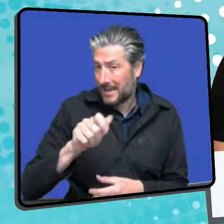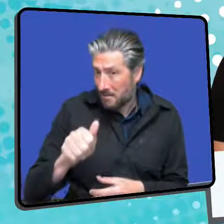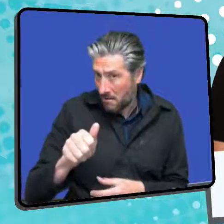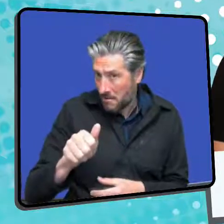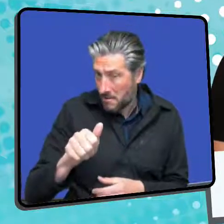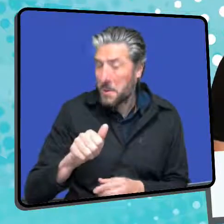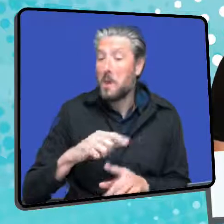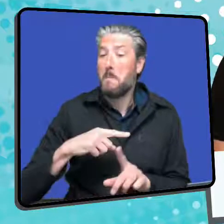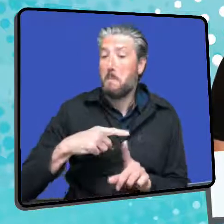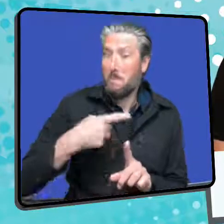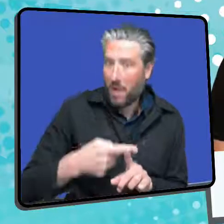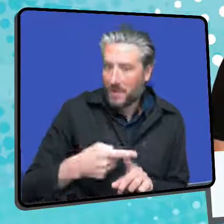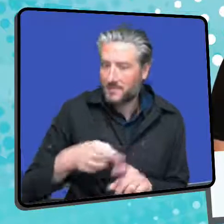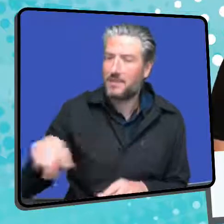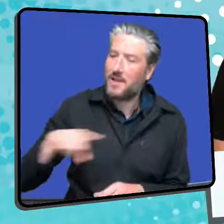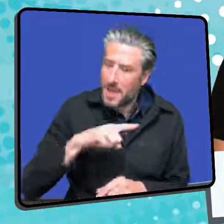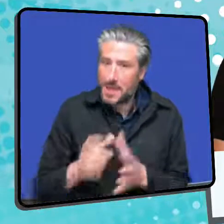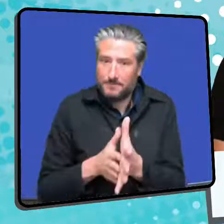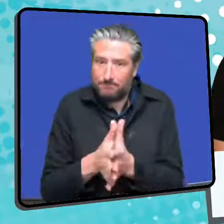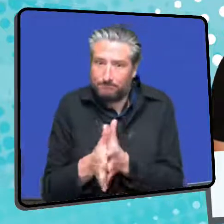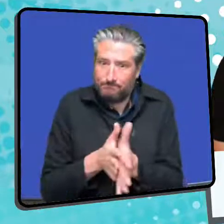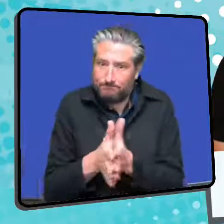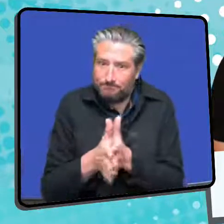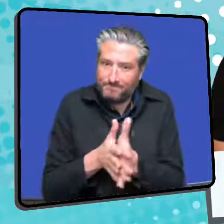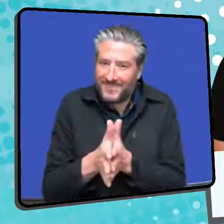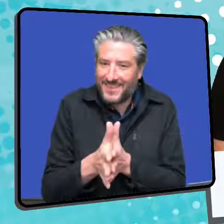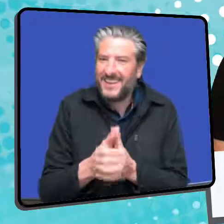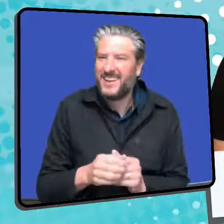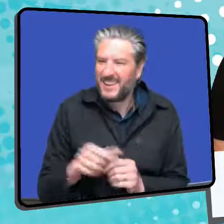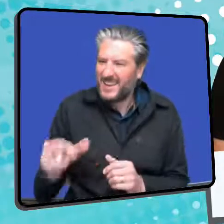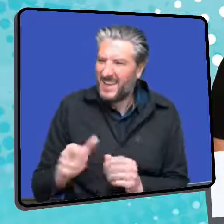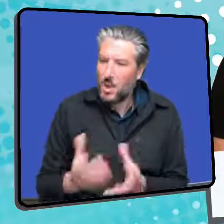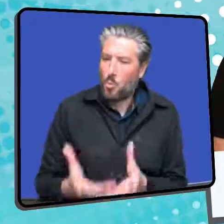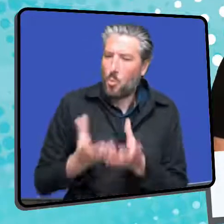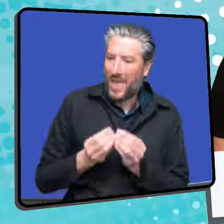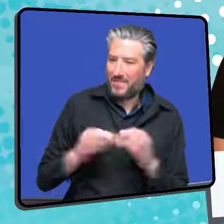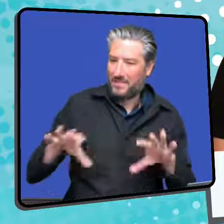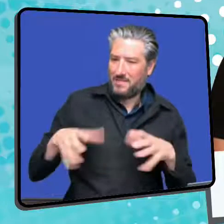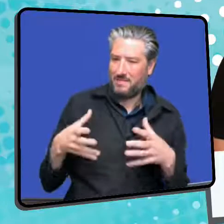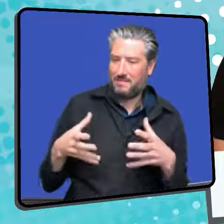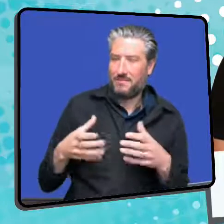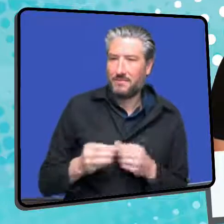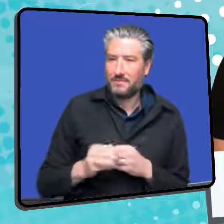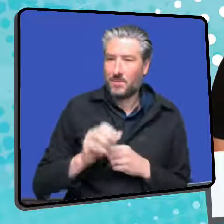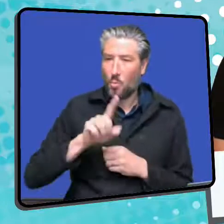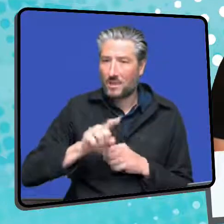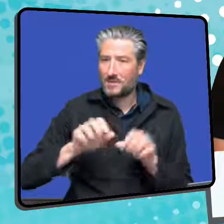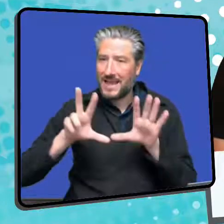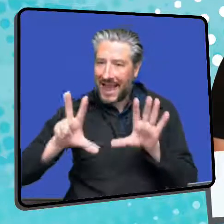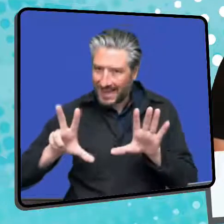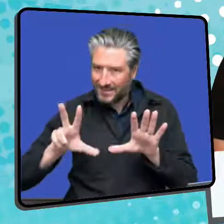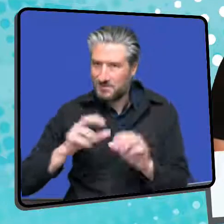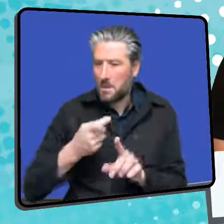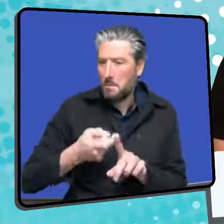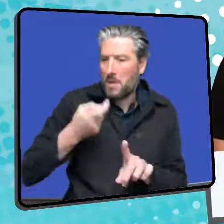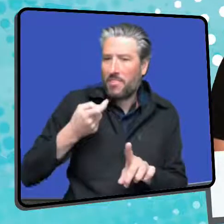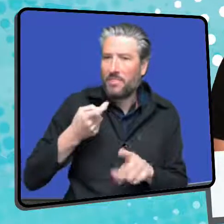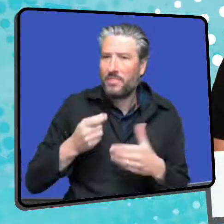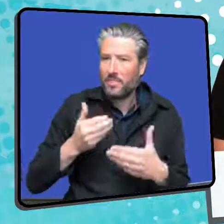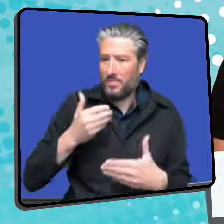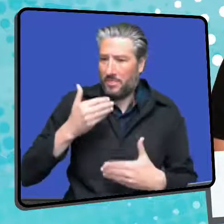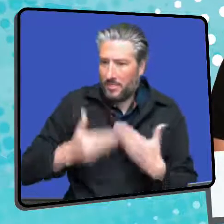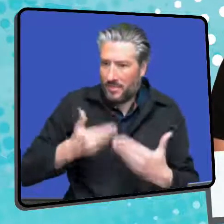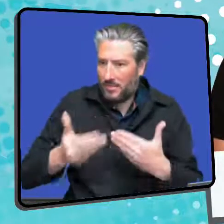journey. They're with us for 18 months. So it's quite a commitment in terms of their time and